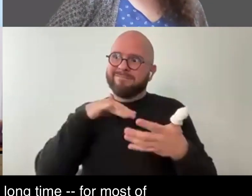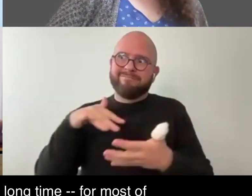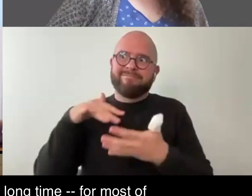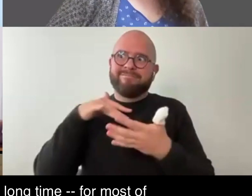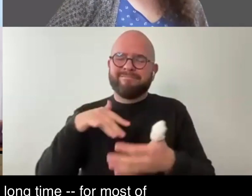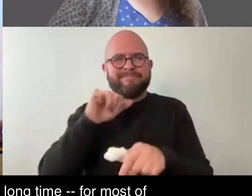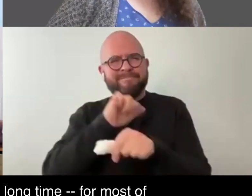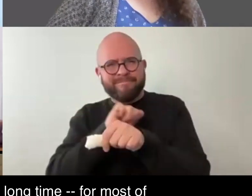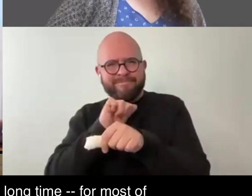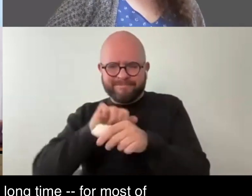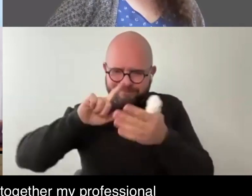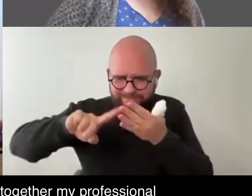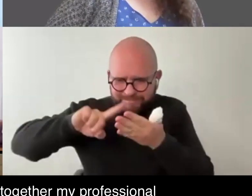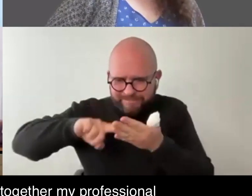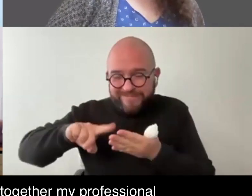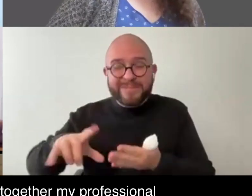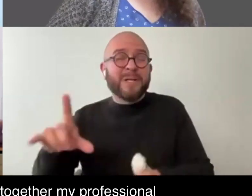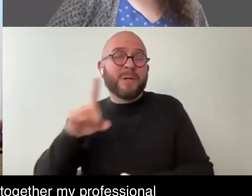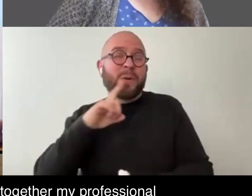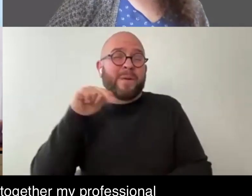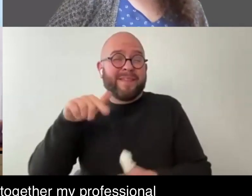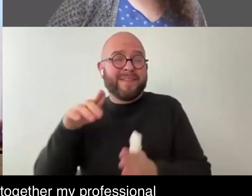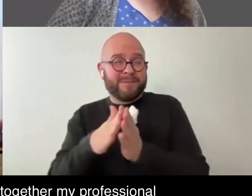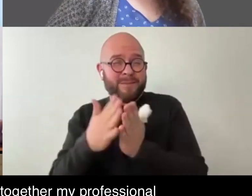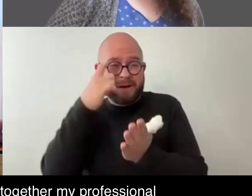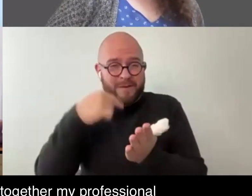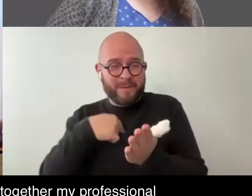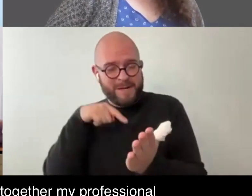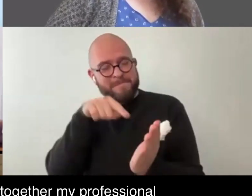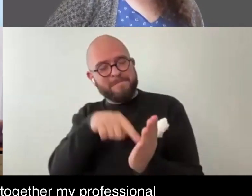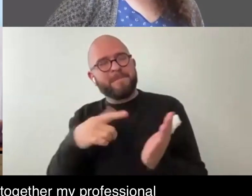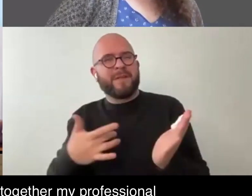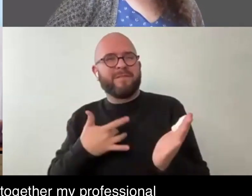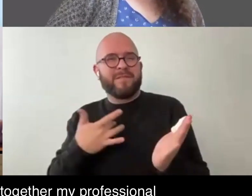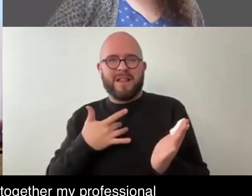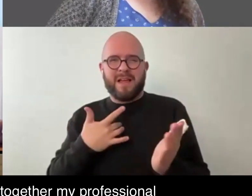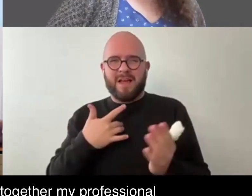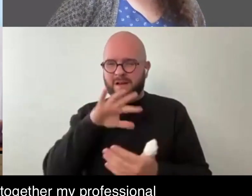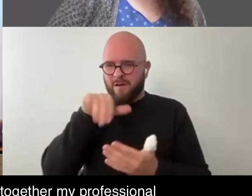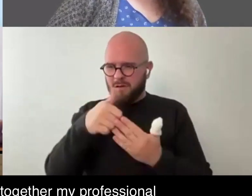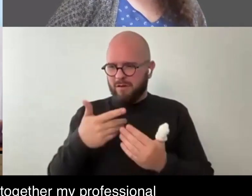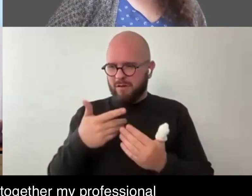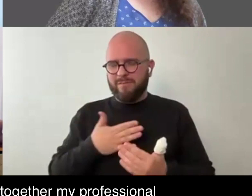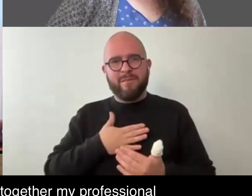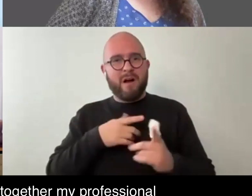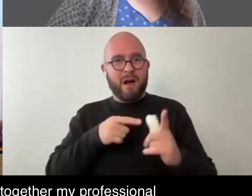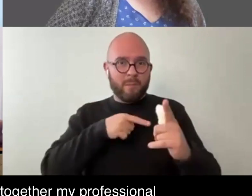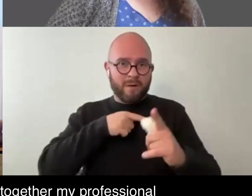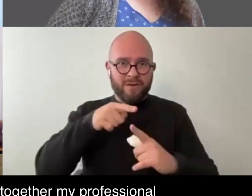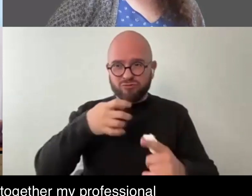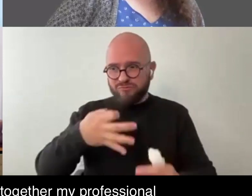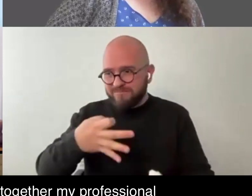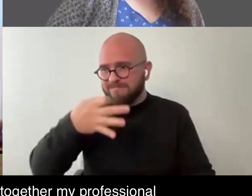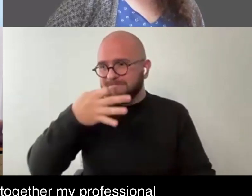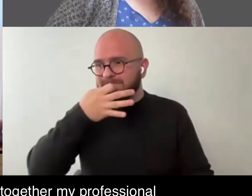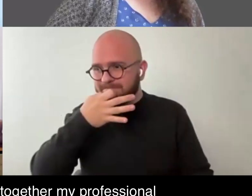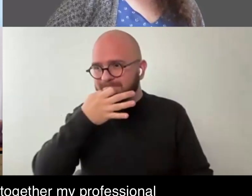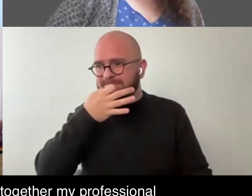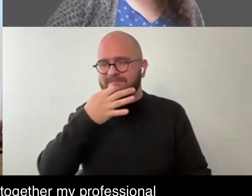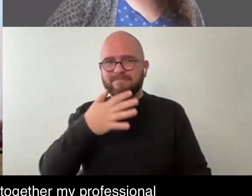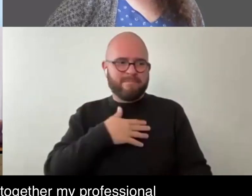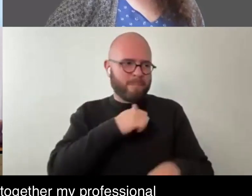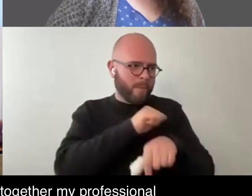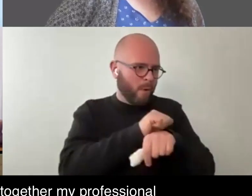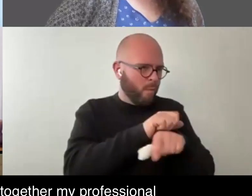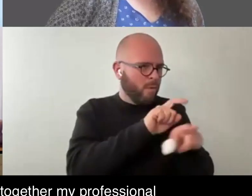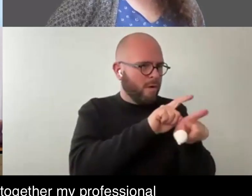this book for me represents a chance to really braid together my professional expertise, my work as a scholar,